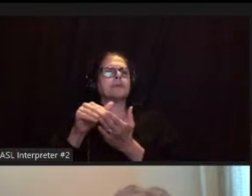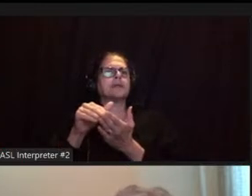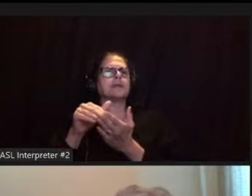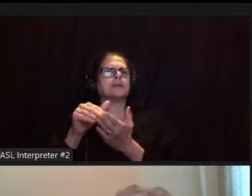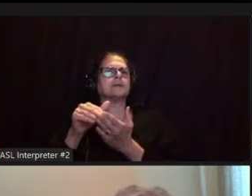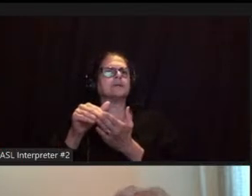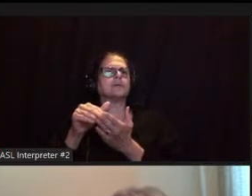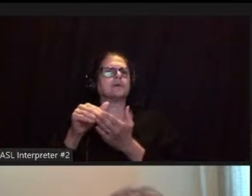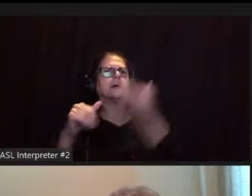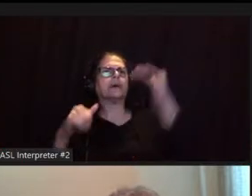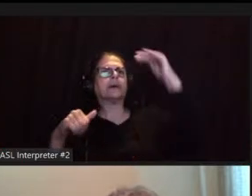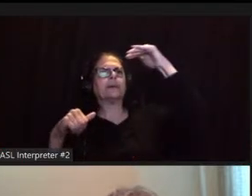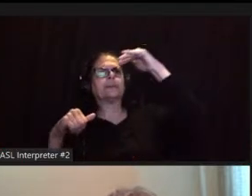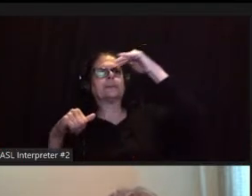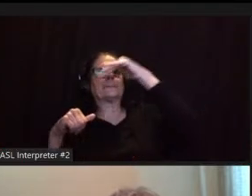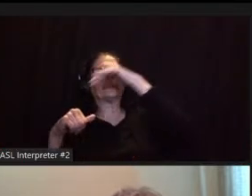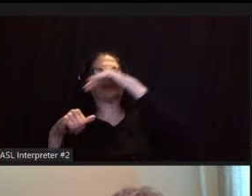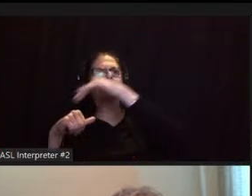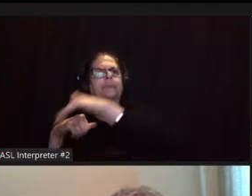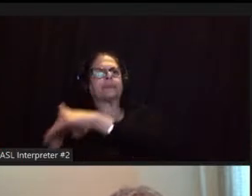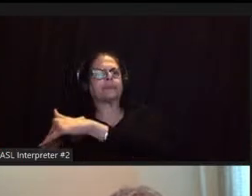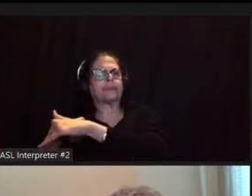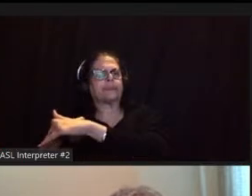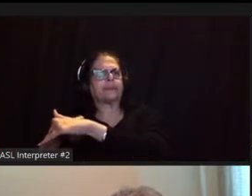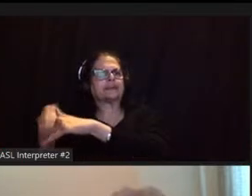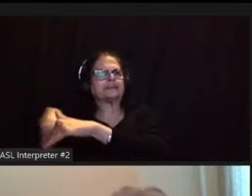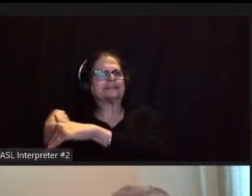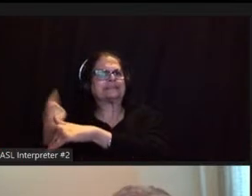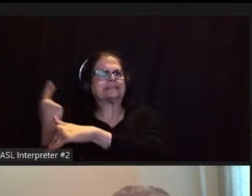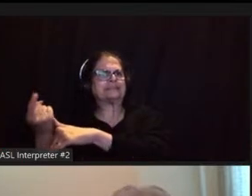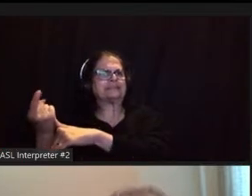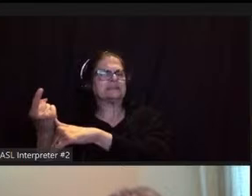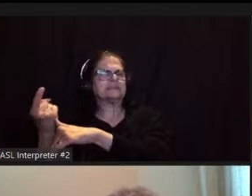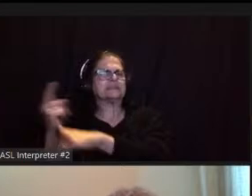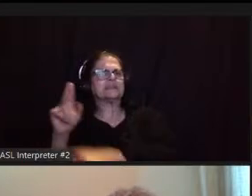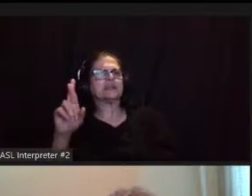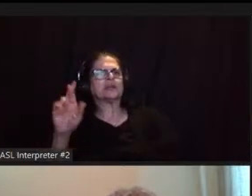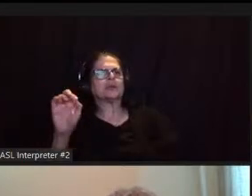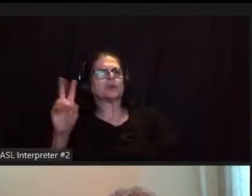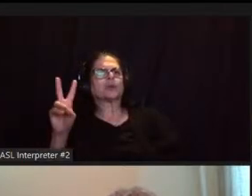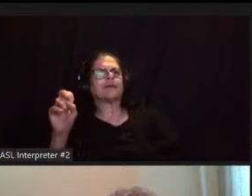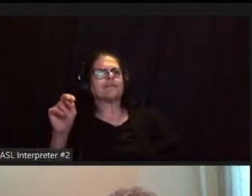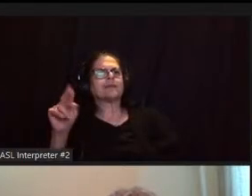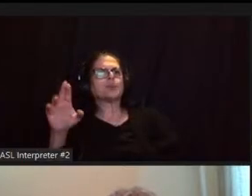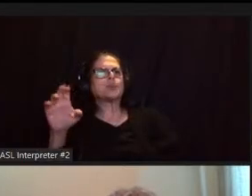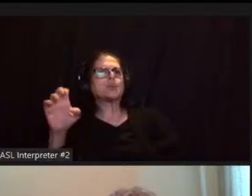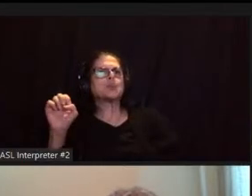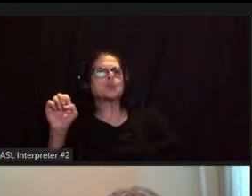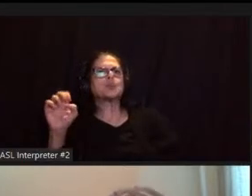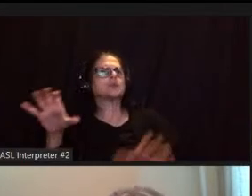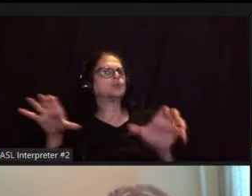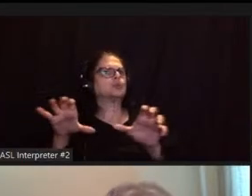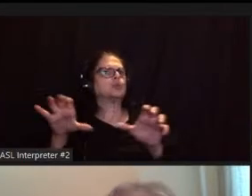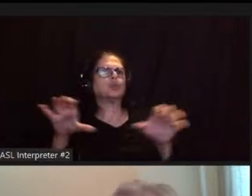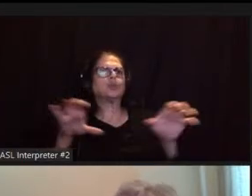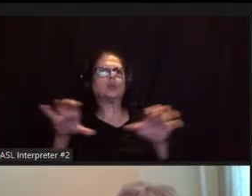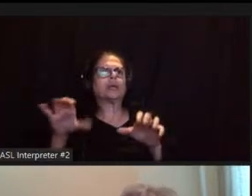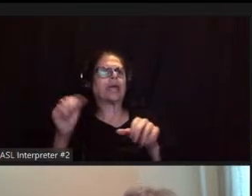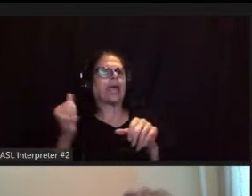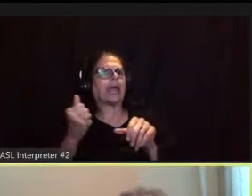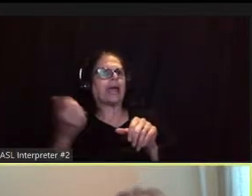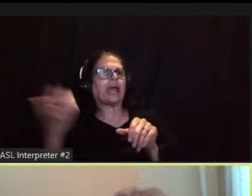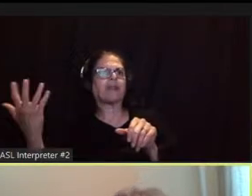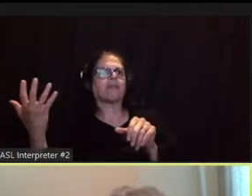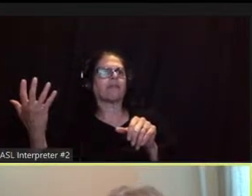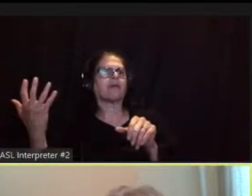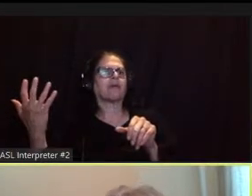in revenue year to date. And I know that, in the midst of the pandemic, are we doing anything, or is anything can be done